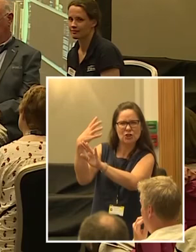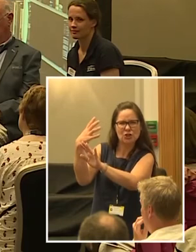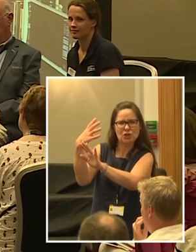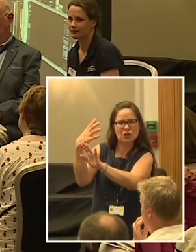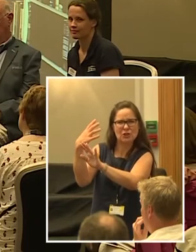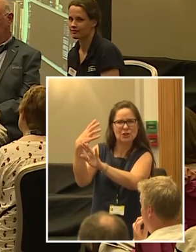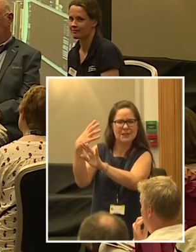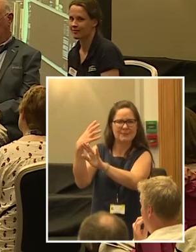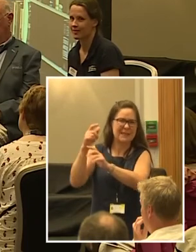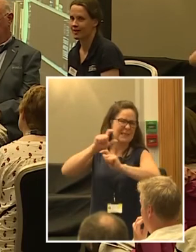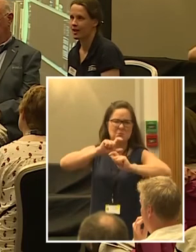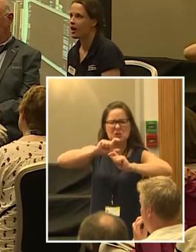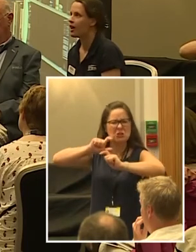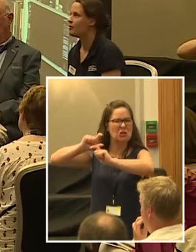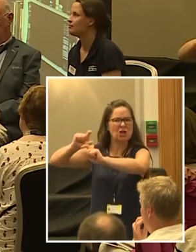can't get rid of it.